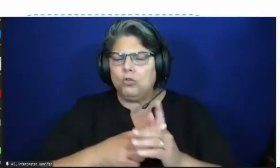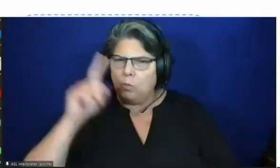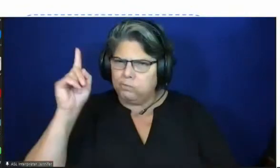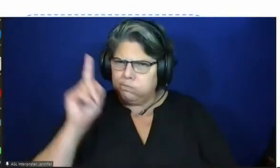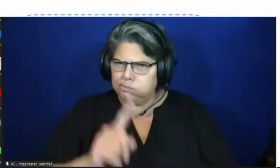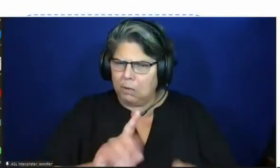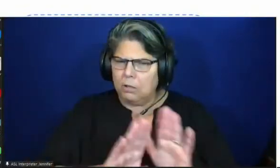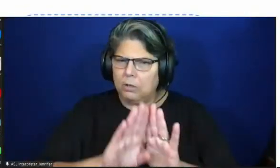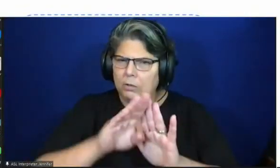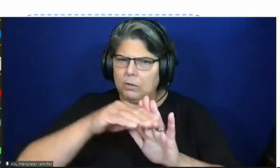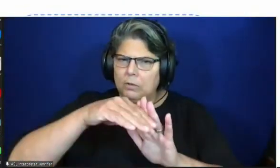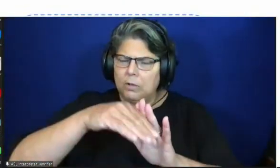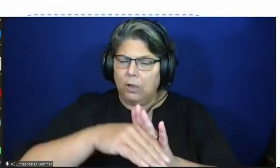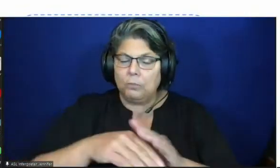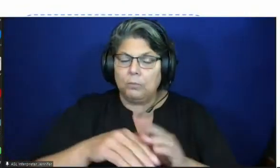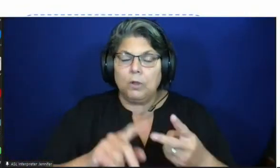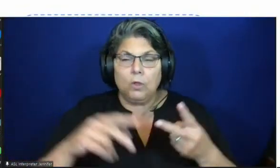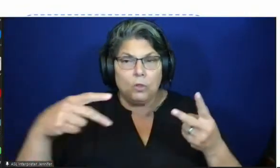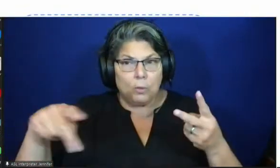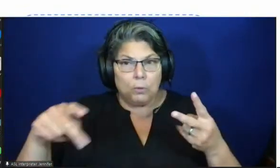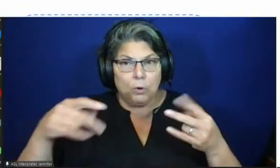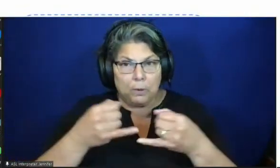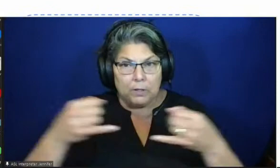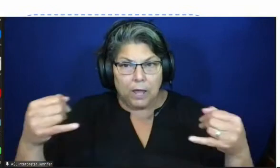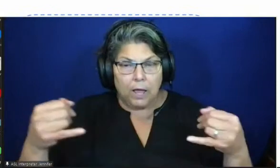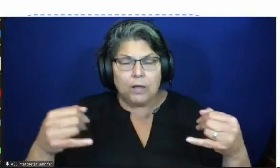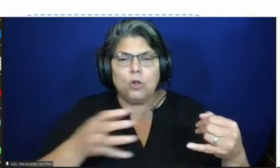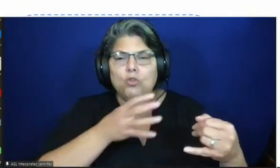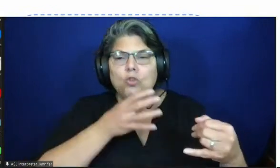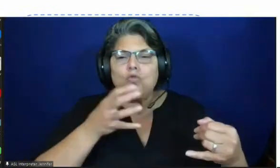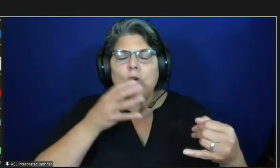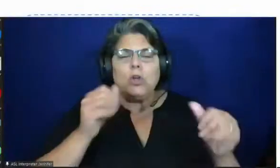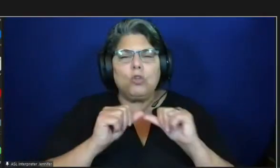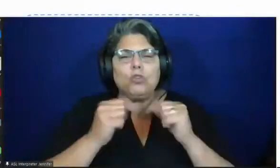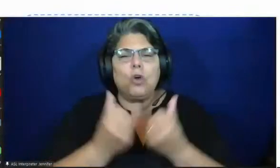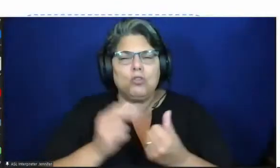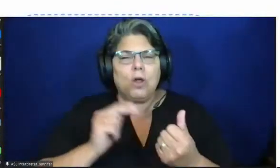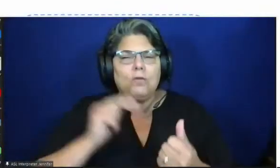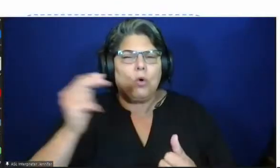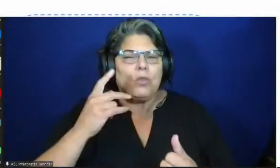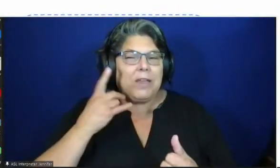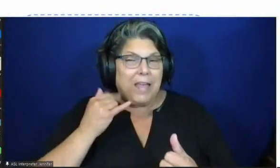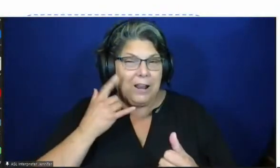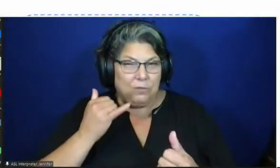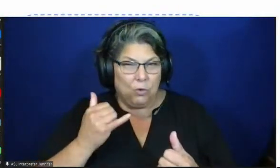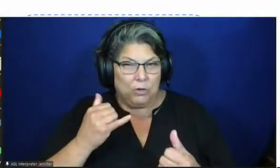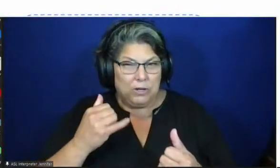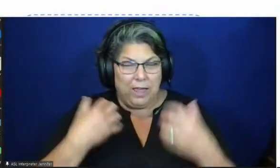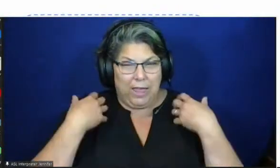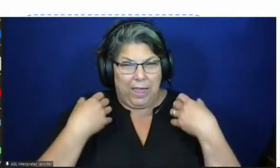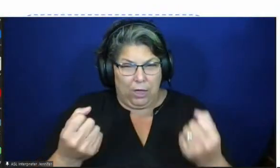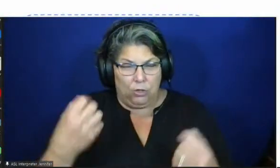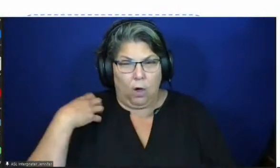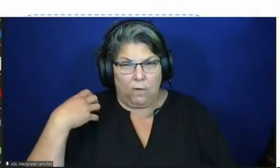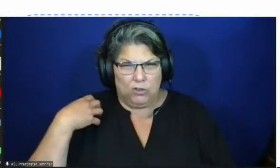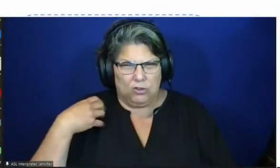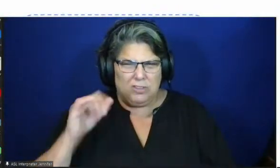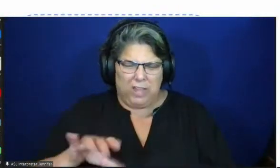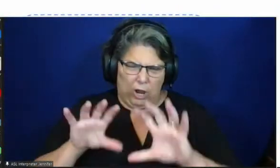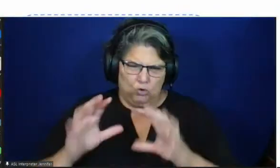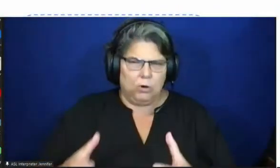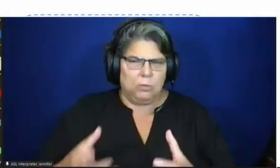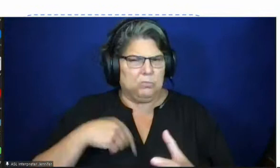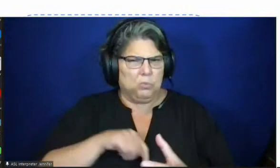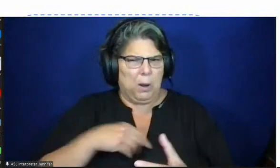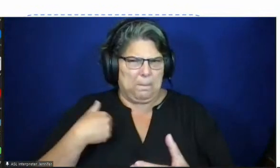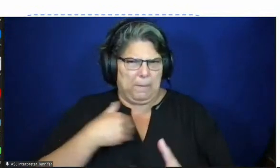then the purple line is the Rural Association of Northern California Health Officers, which is the group that we are in, and